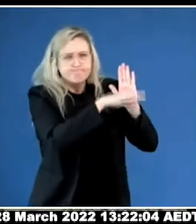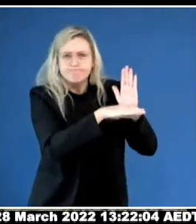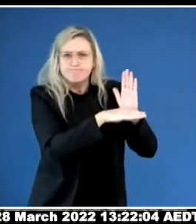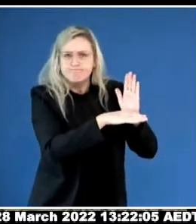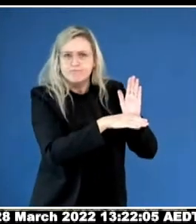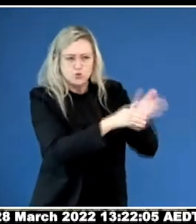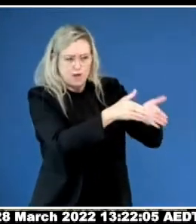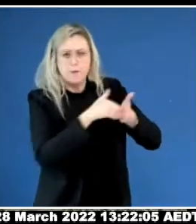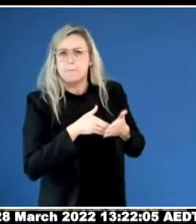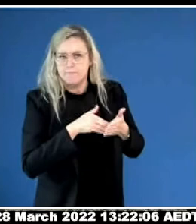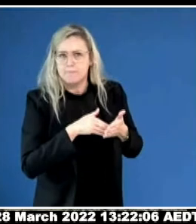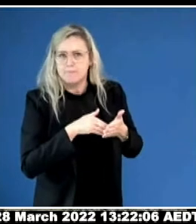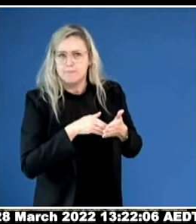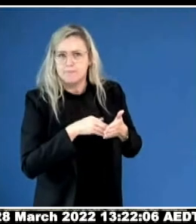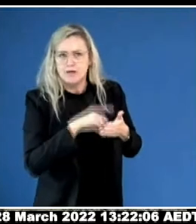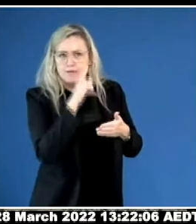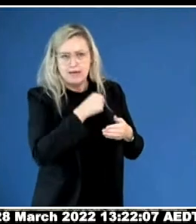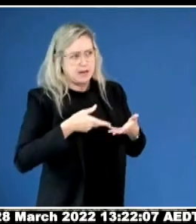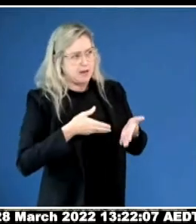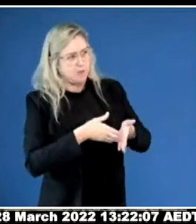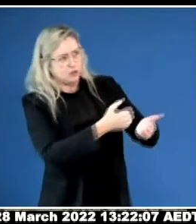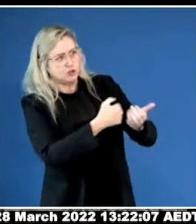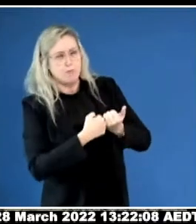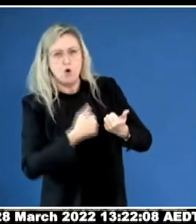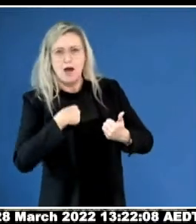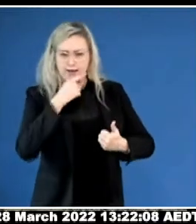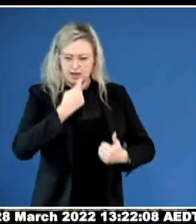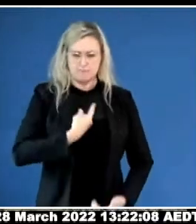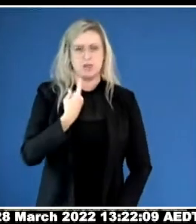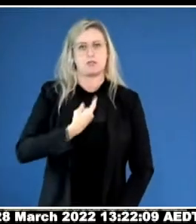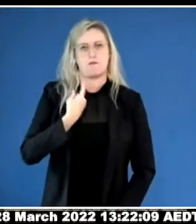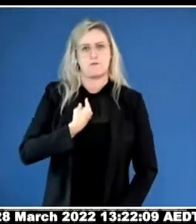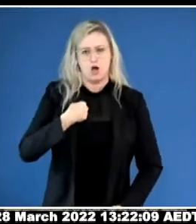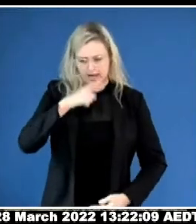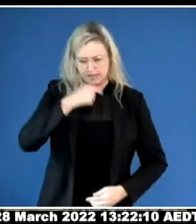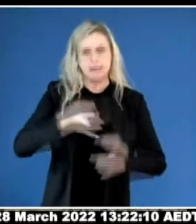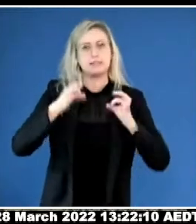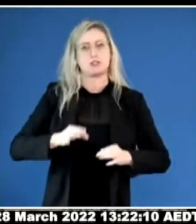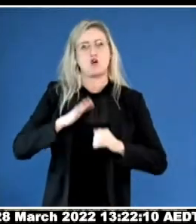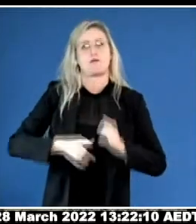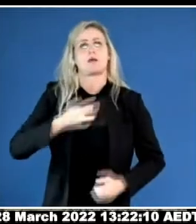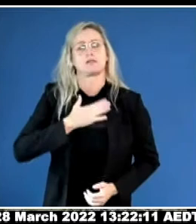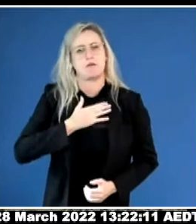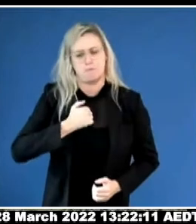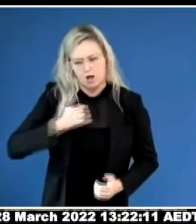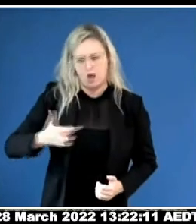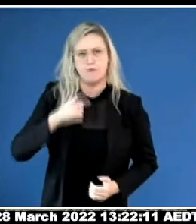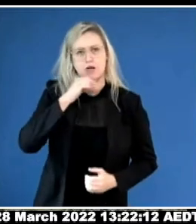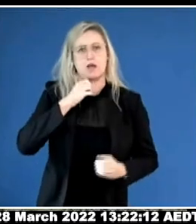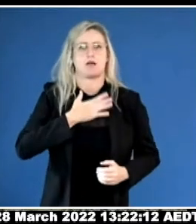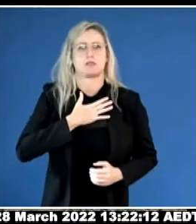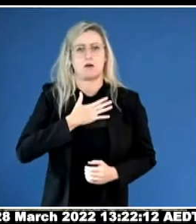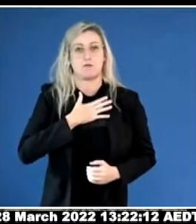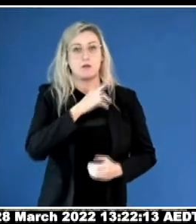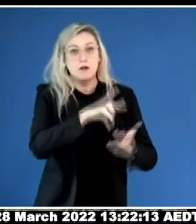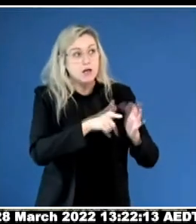autonomy and supported independent decision making. And that is not being